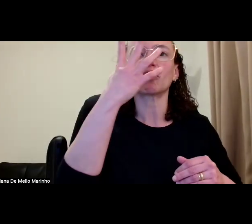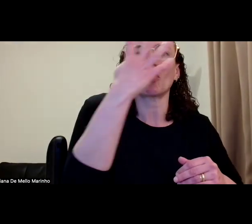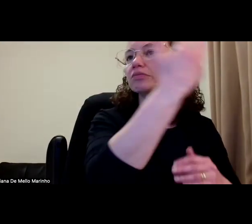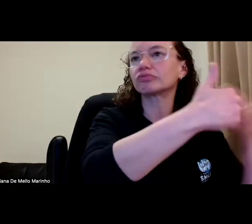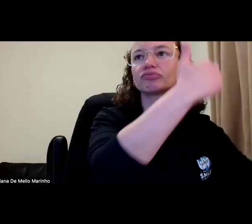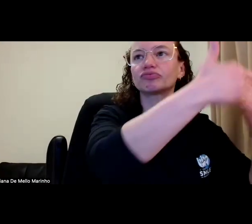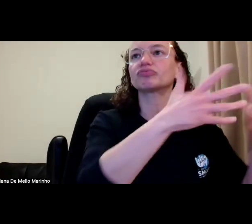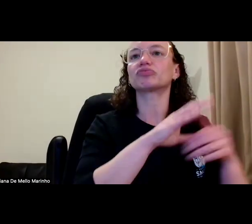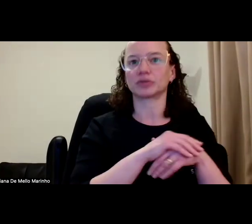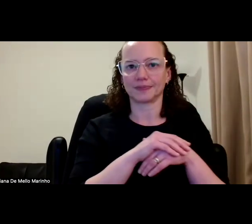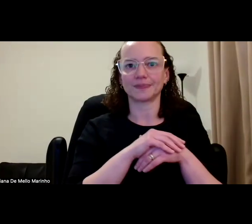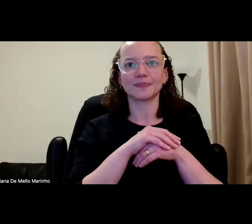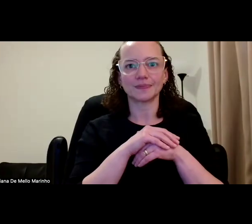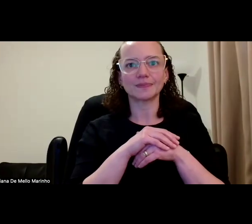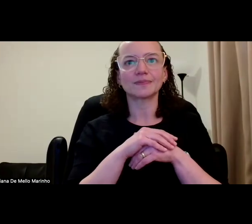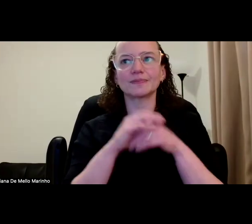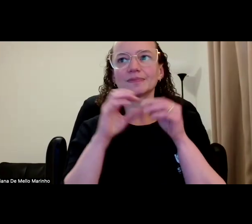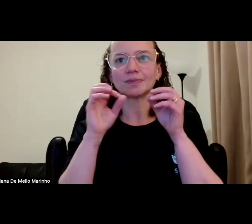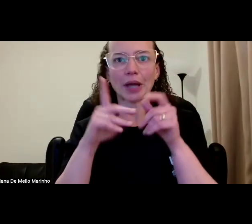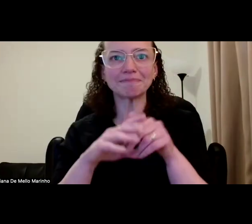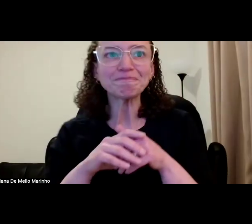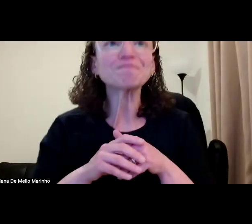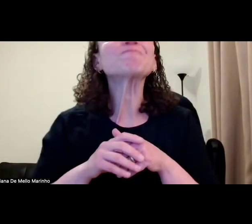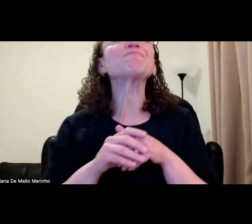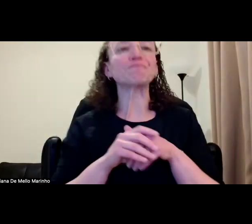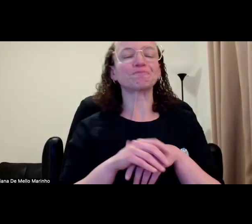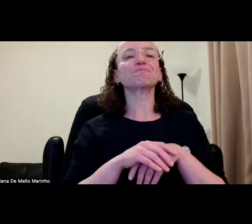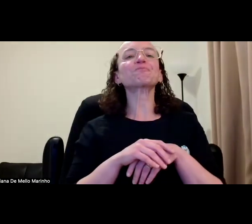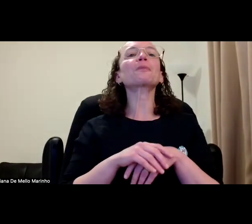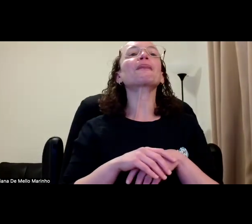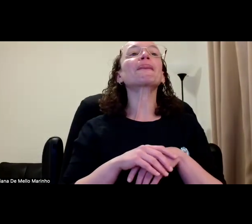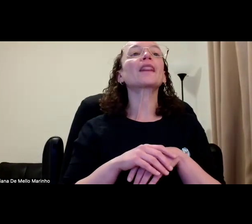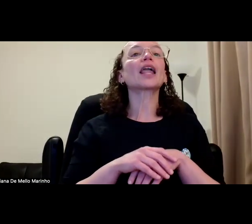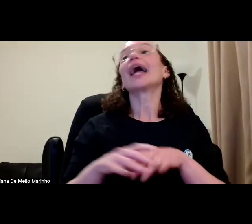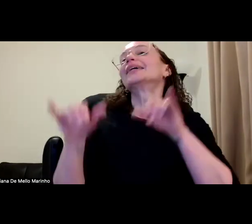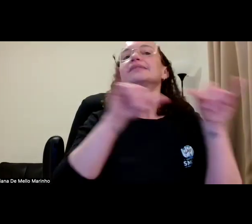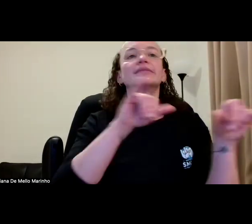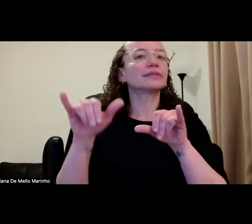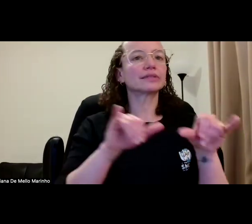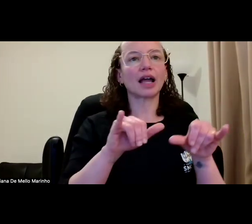So 1, 2, 3, 4, all the way around the upper.